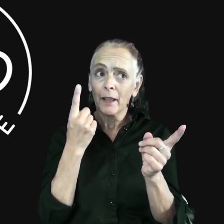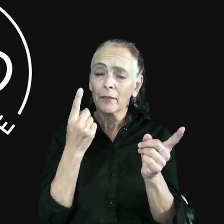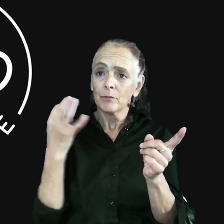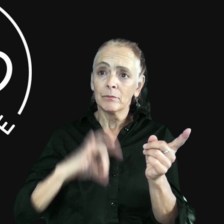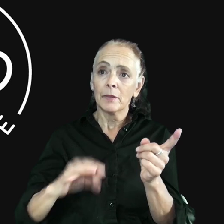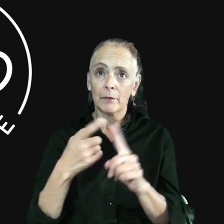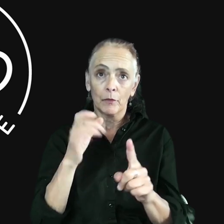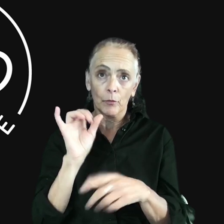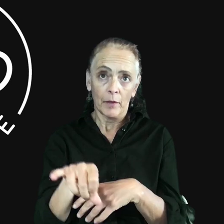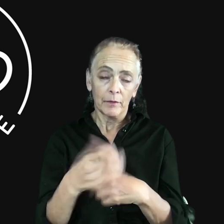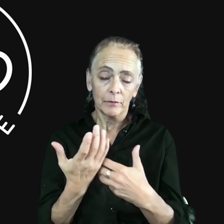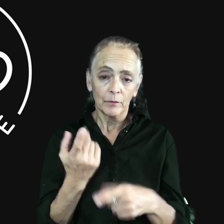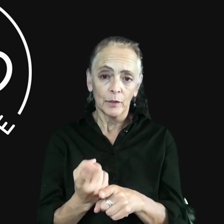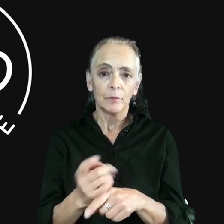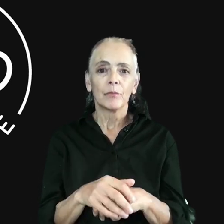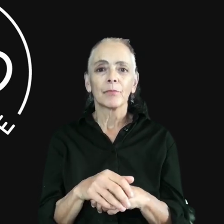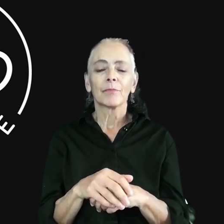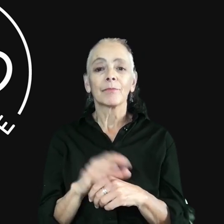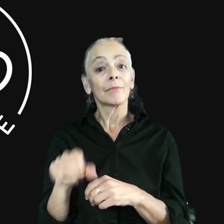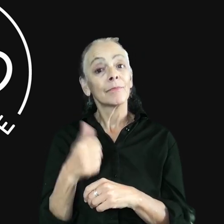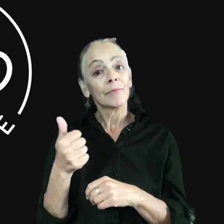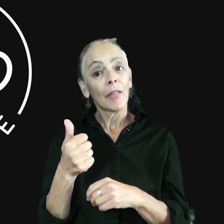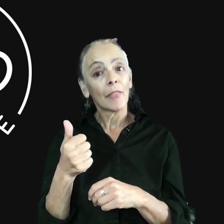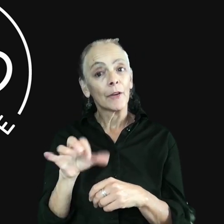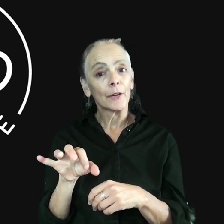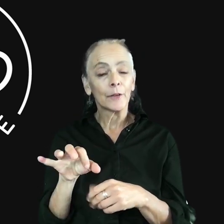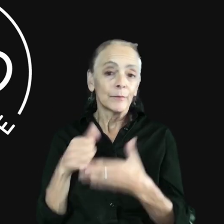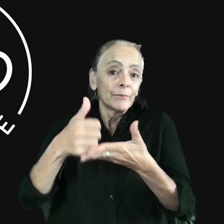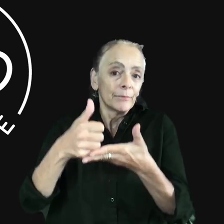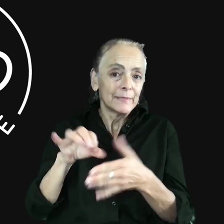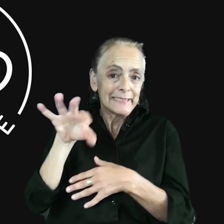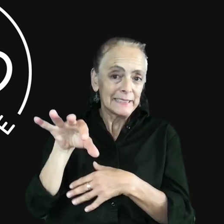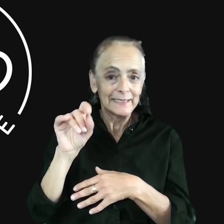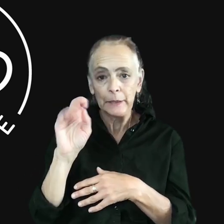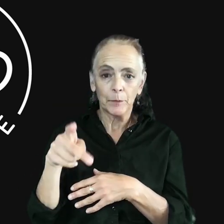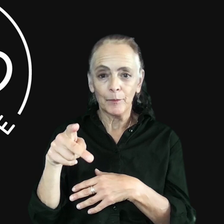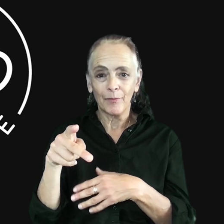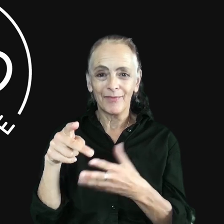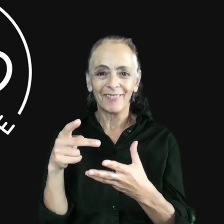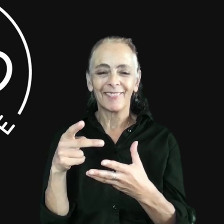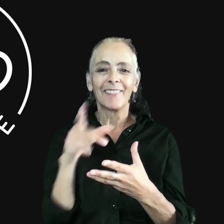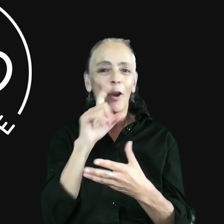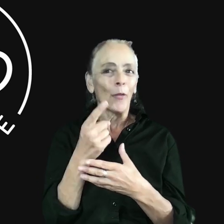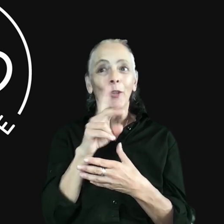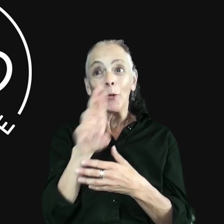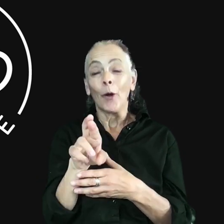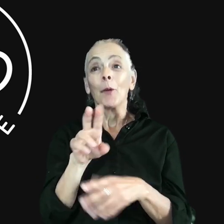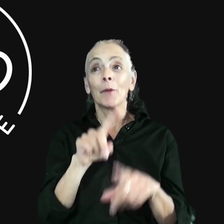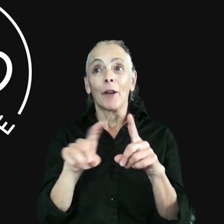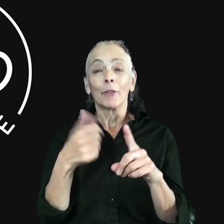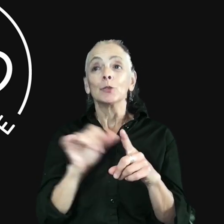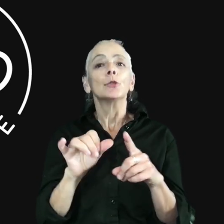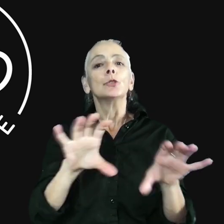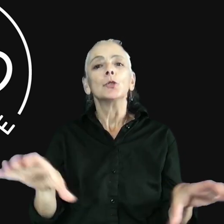get out of it yeah i i think another good tip that has been used not only the game user research industry in the past is just do